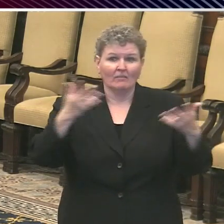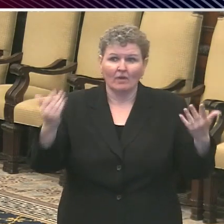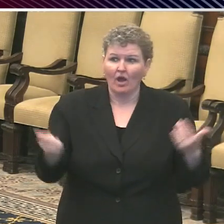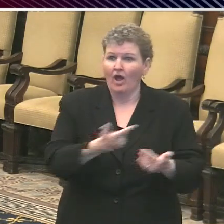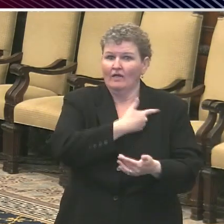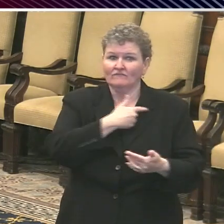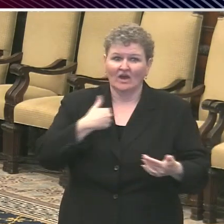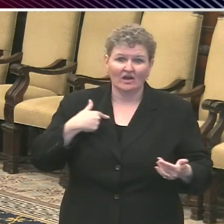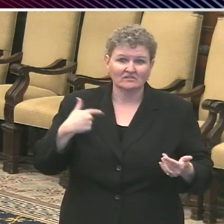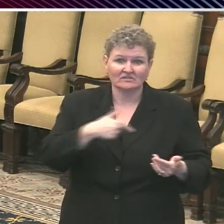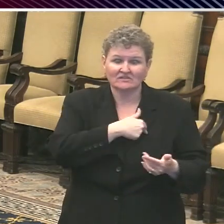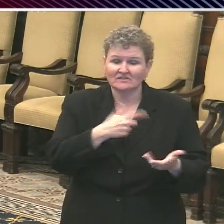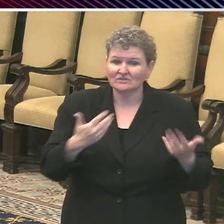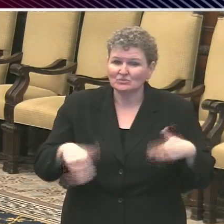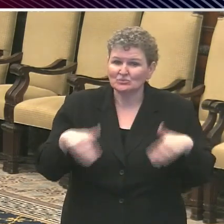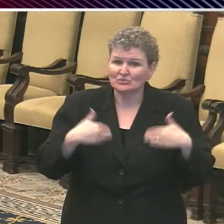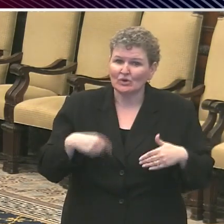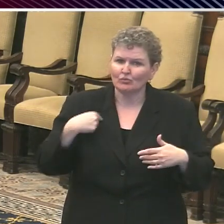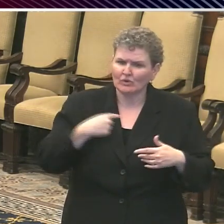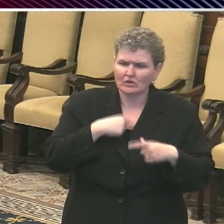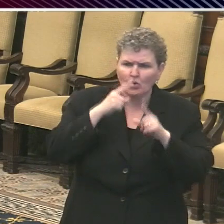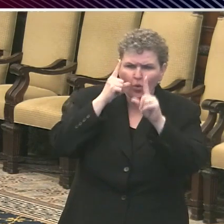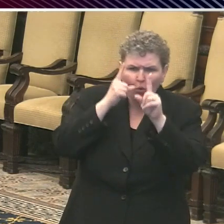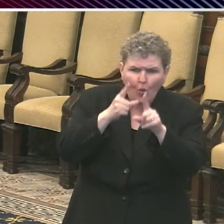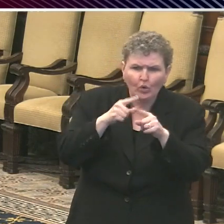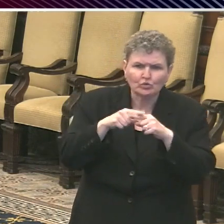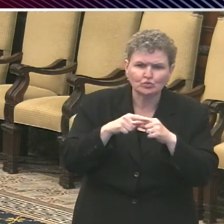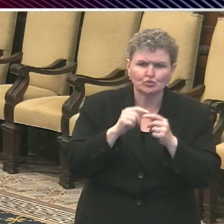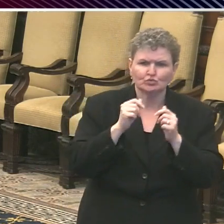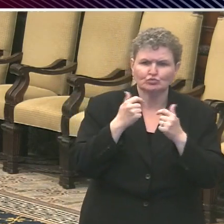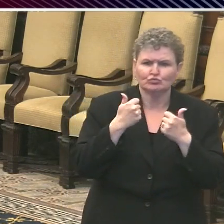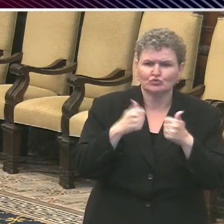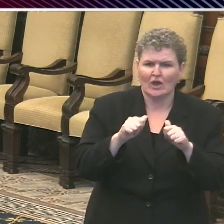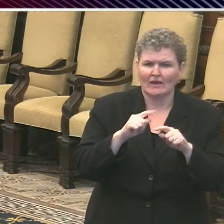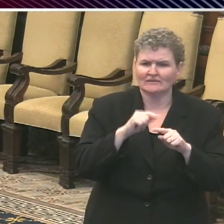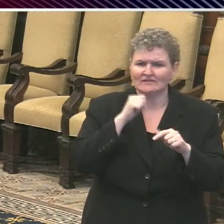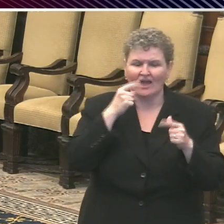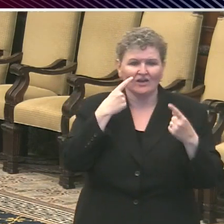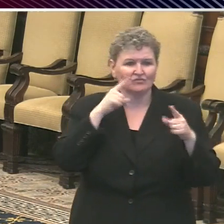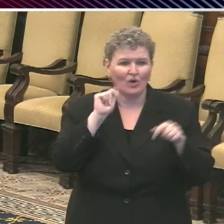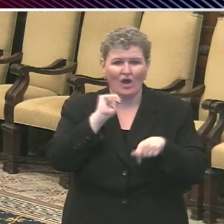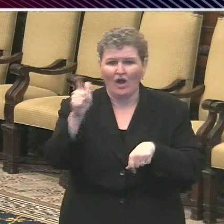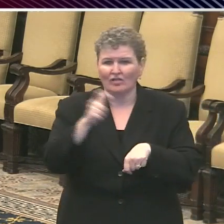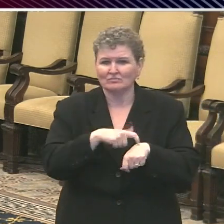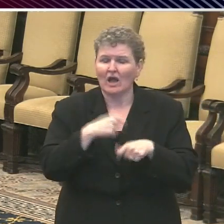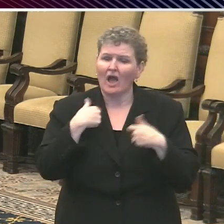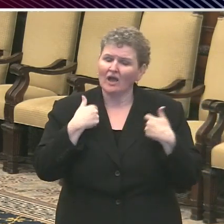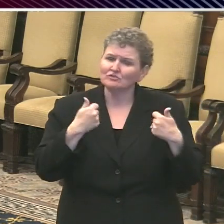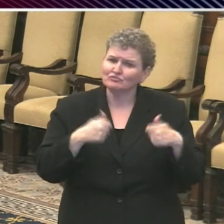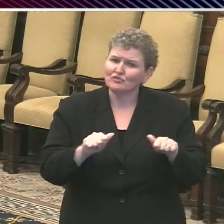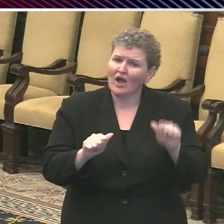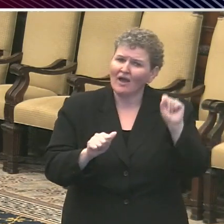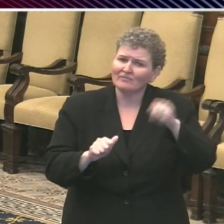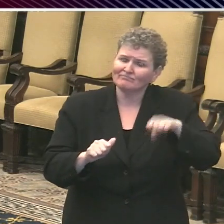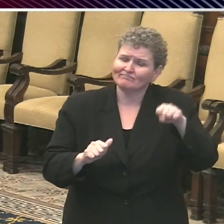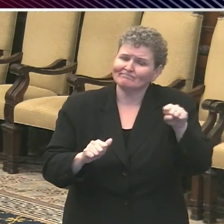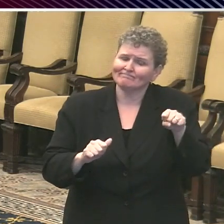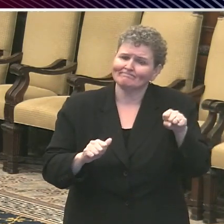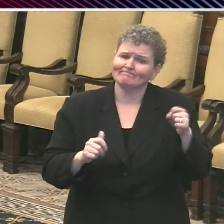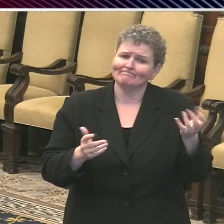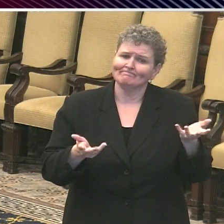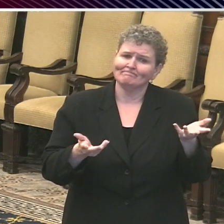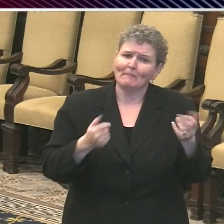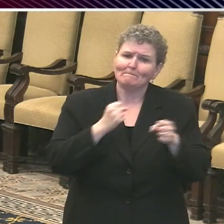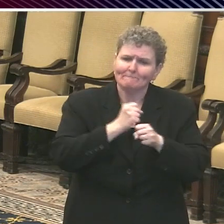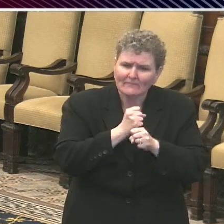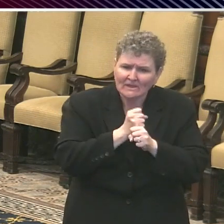tried to do, and we probably didn't succeed all the time, but what we tried to do was to make sure